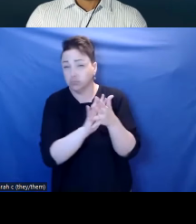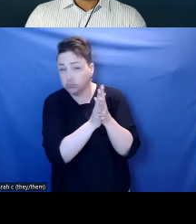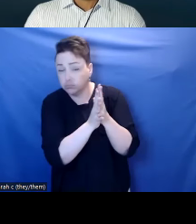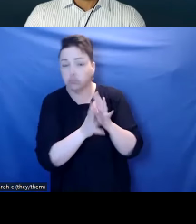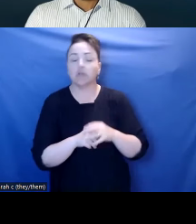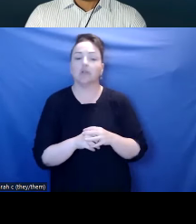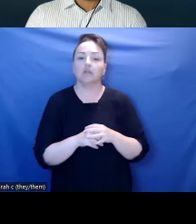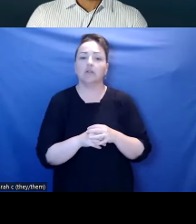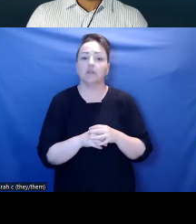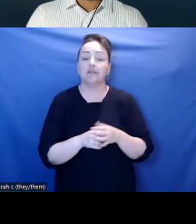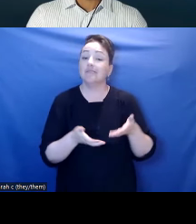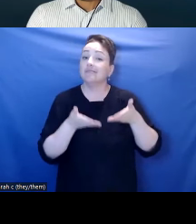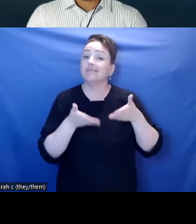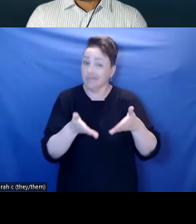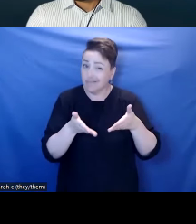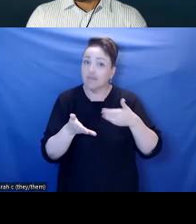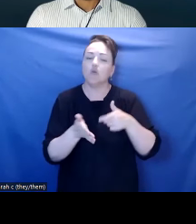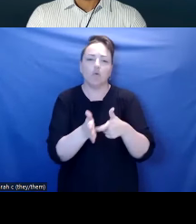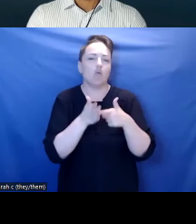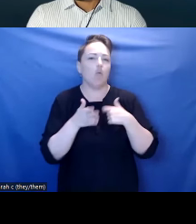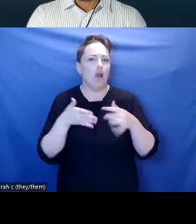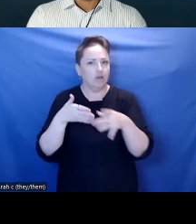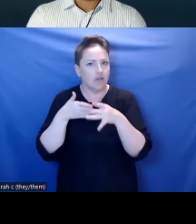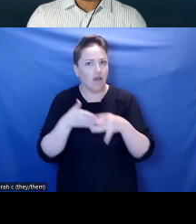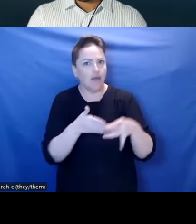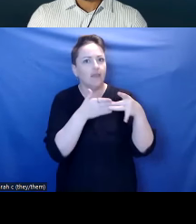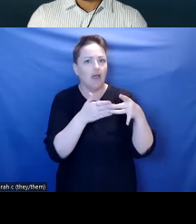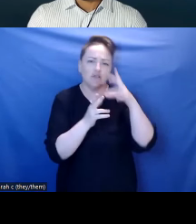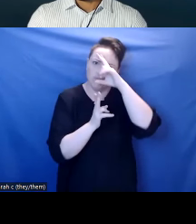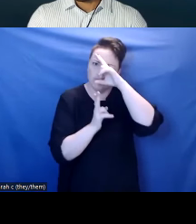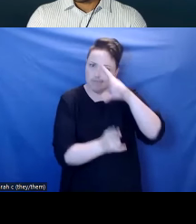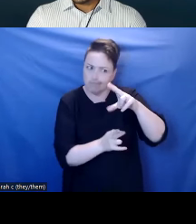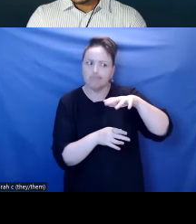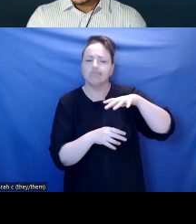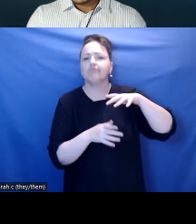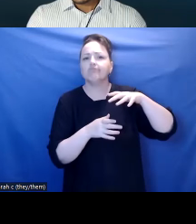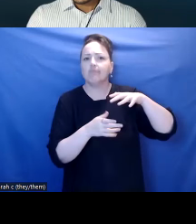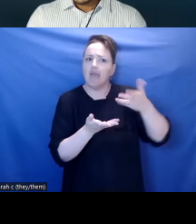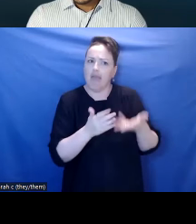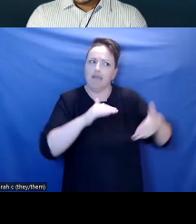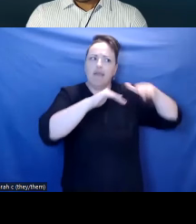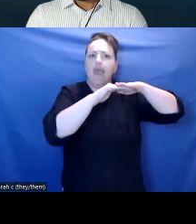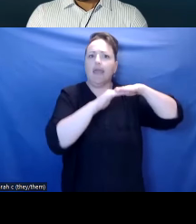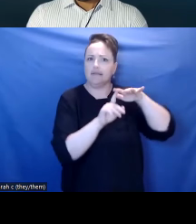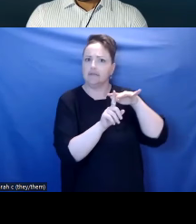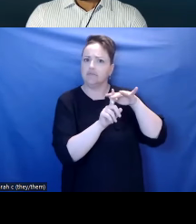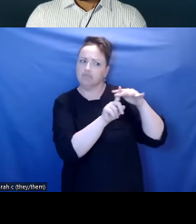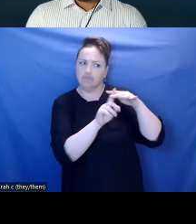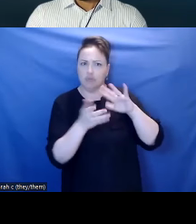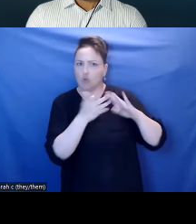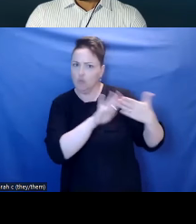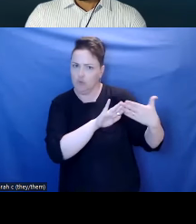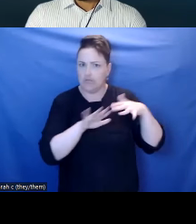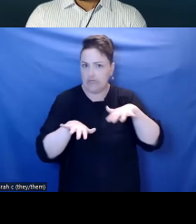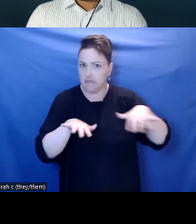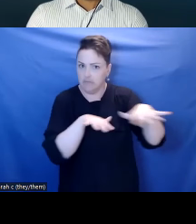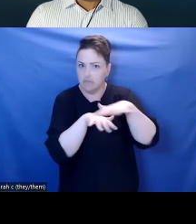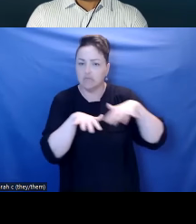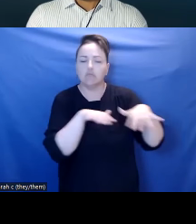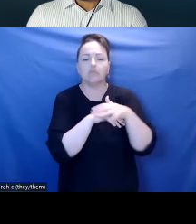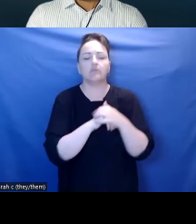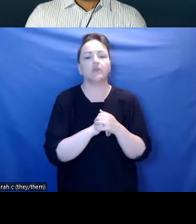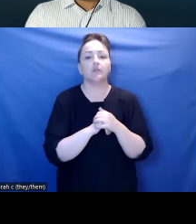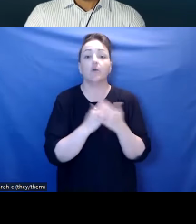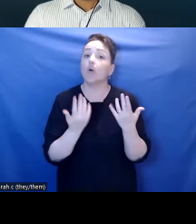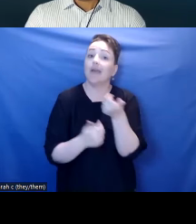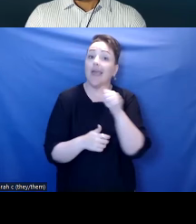these sites may require guidelines that respect and enhance the surrounding community context. So you want to consider if existing guidelines in